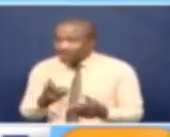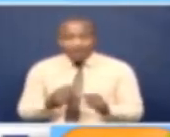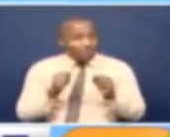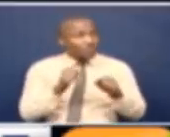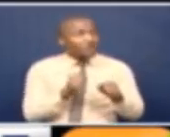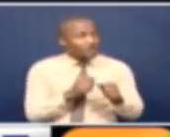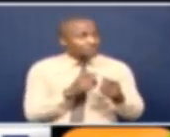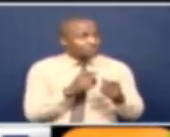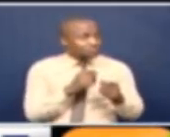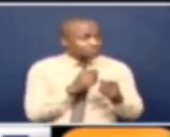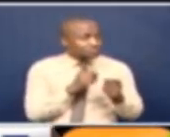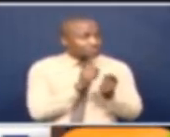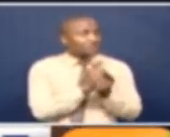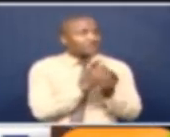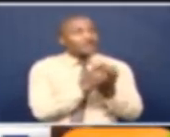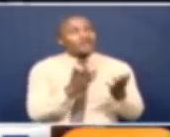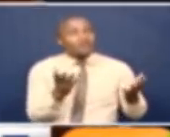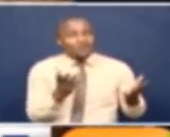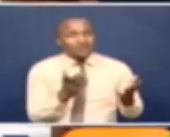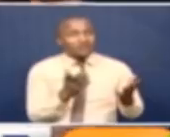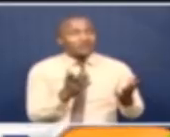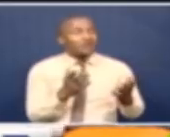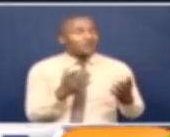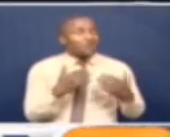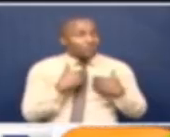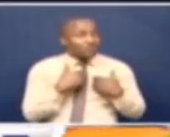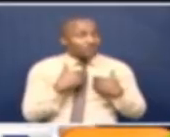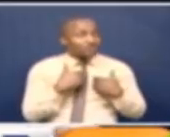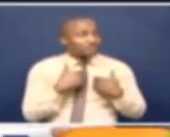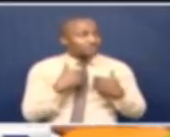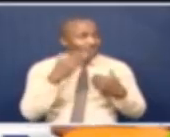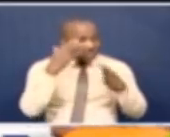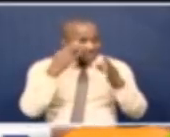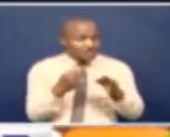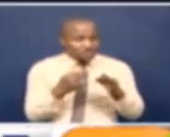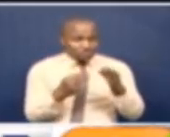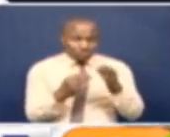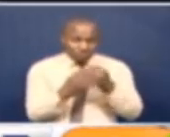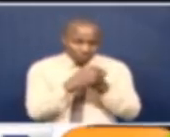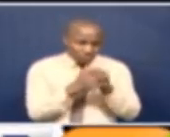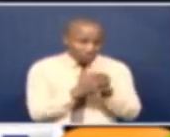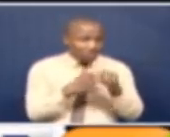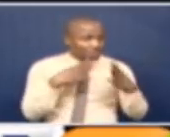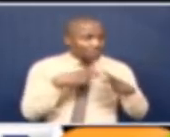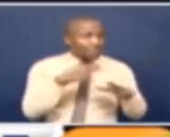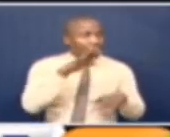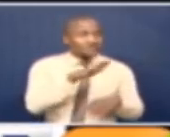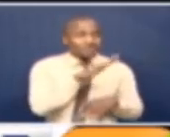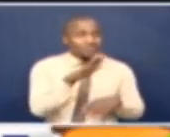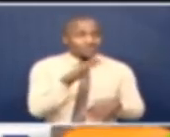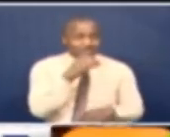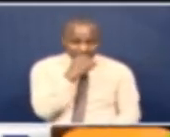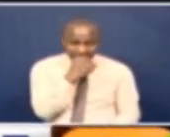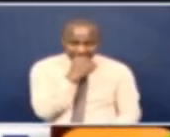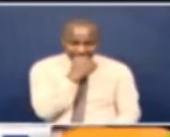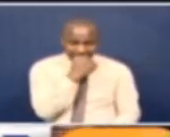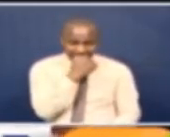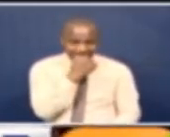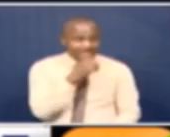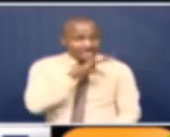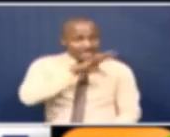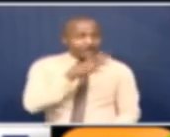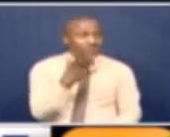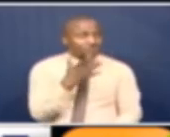case, we have decided to constitute a people assembly, and in counties where